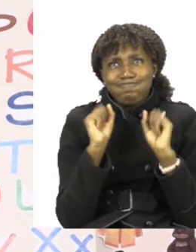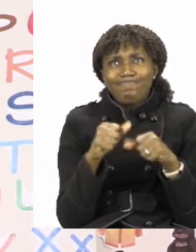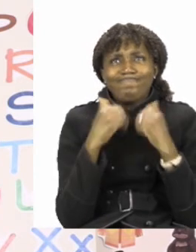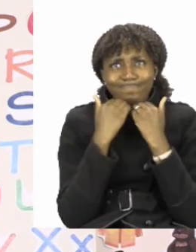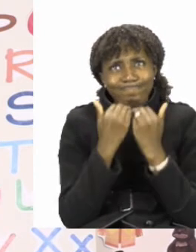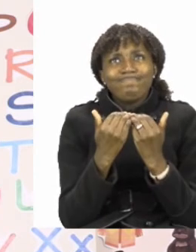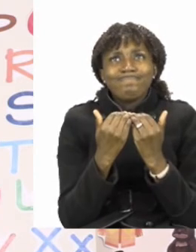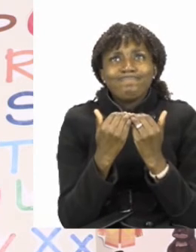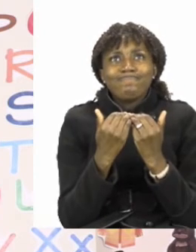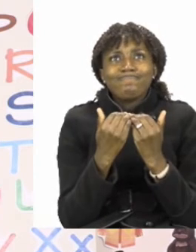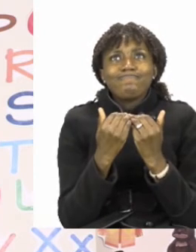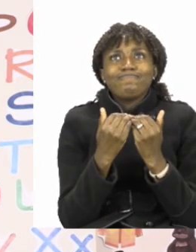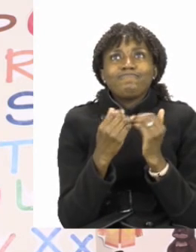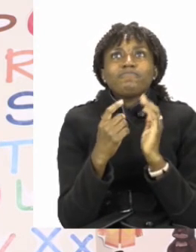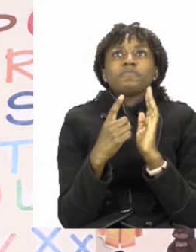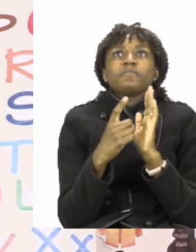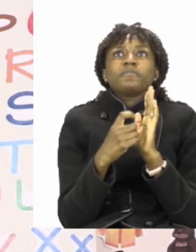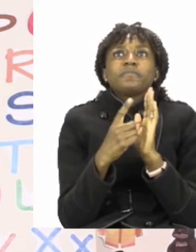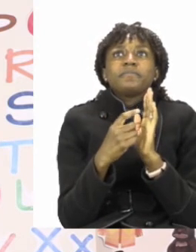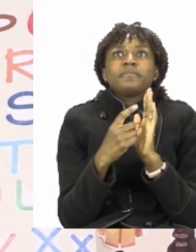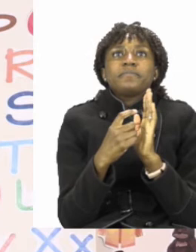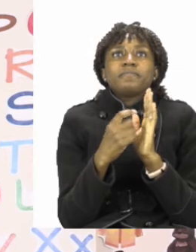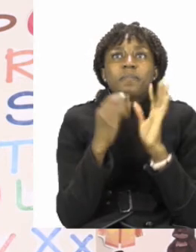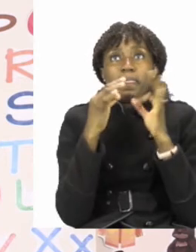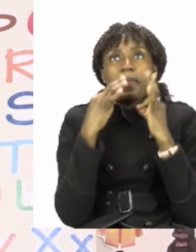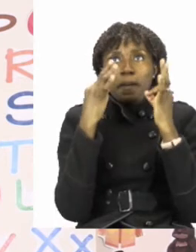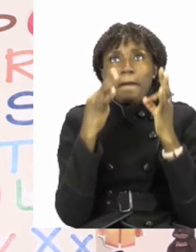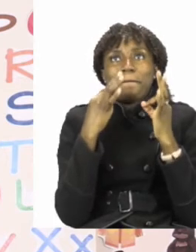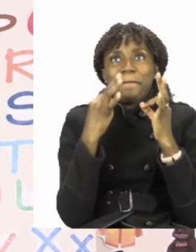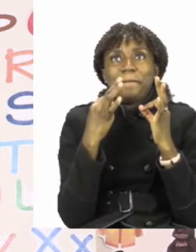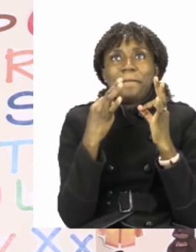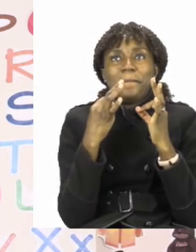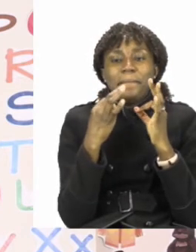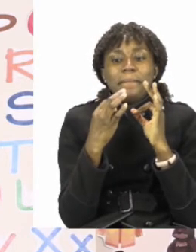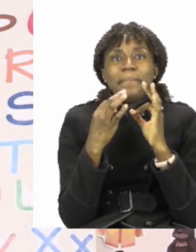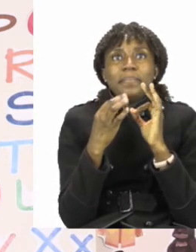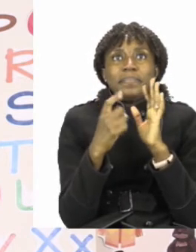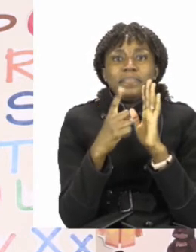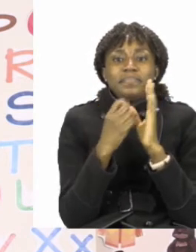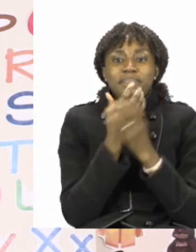sanitize. So let us take our sanitizer and sing our special sanitizing song.